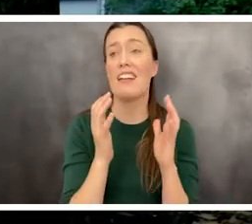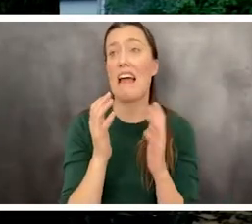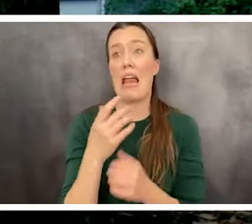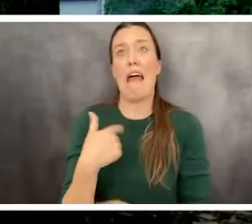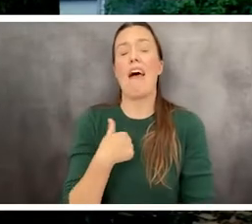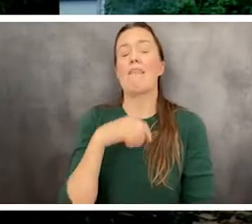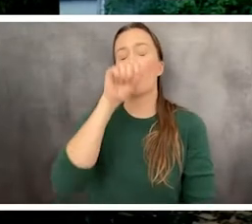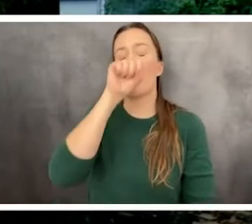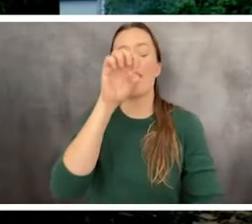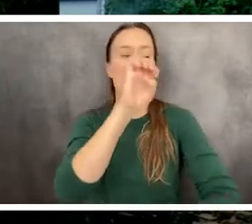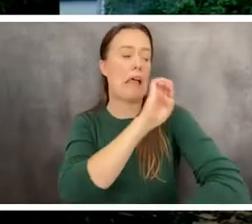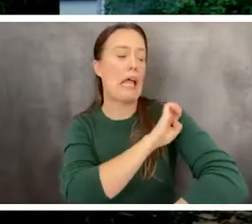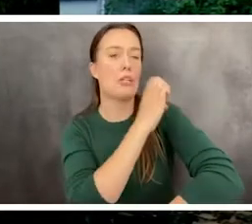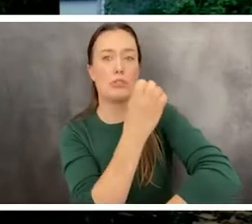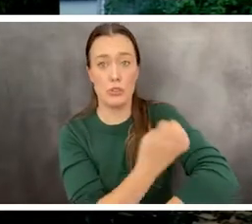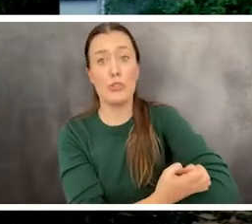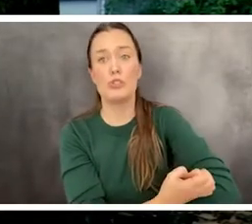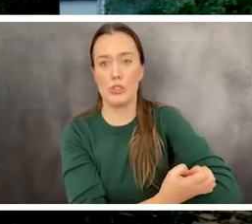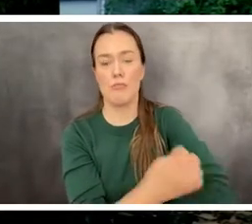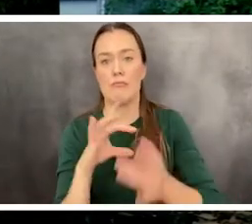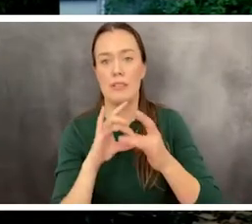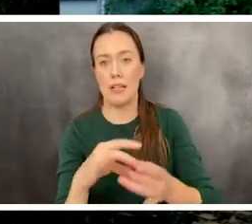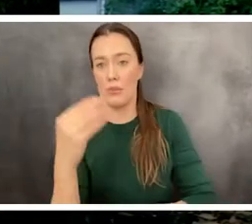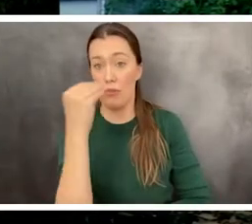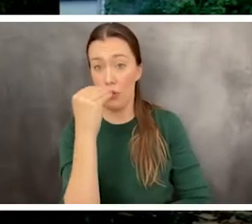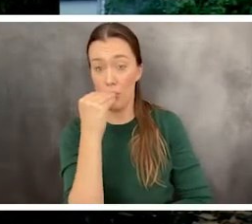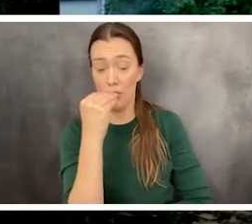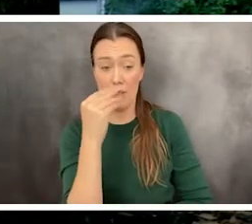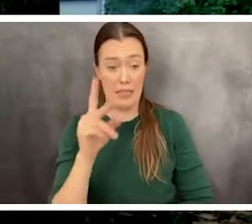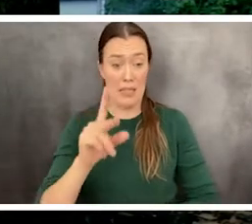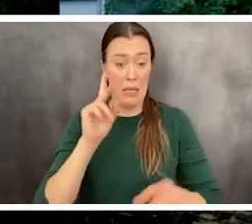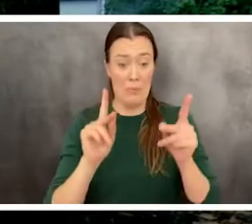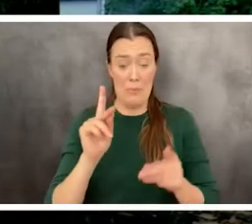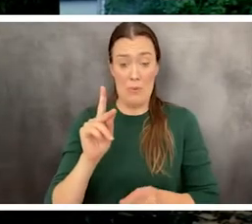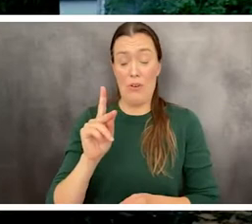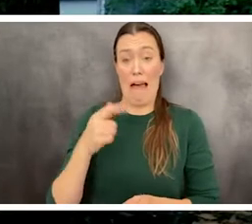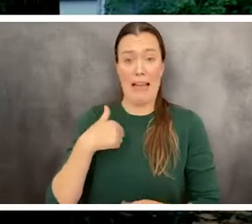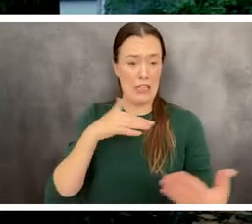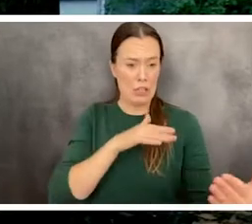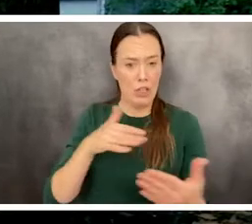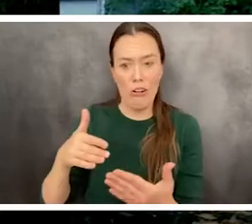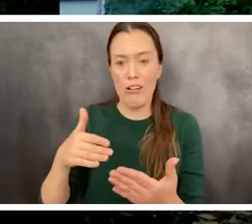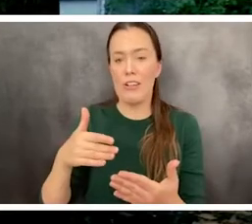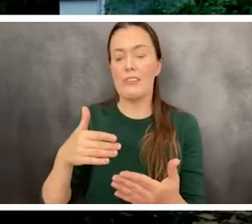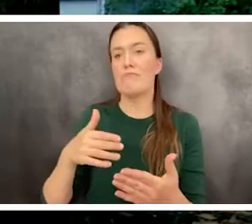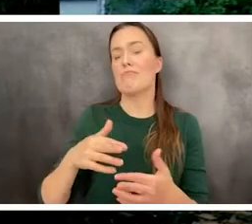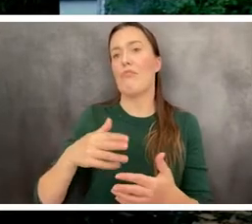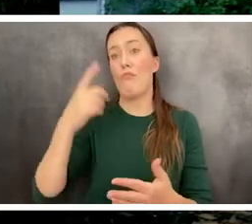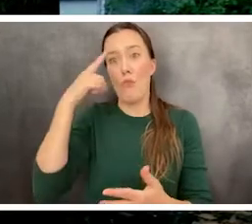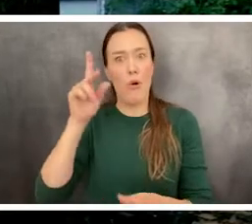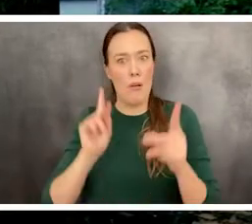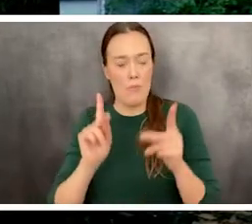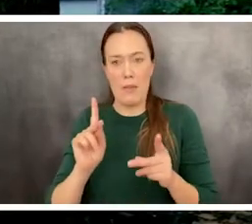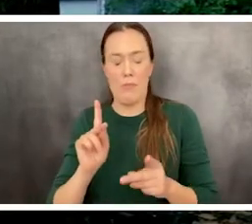think the energy. I find having people in my space and presenting and preparing